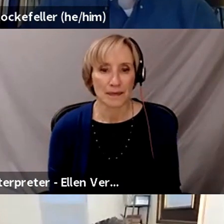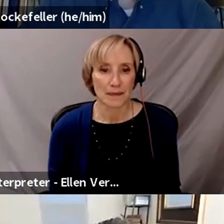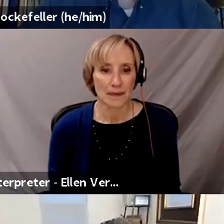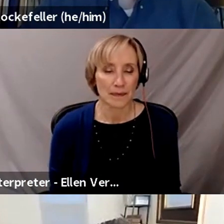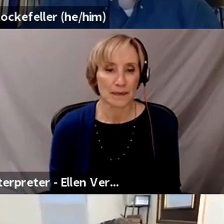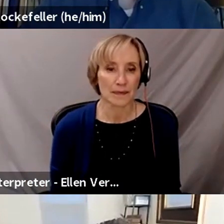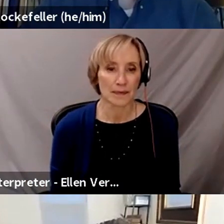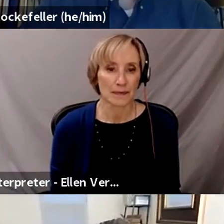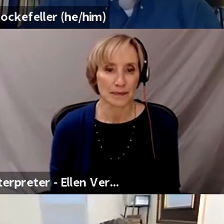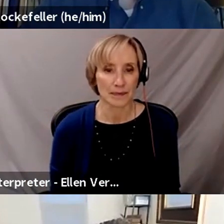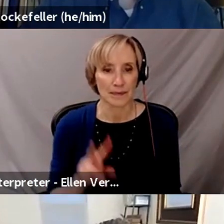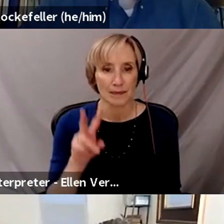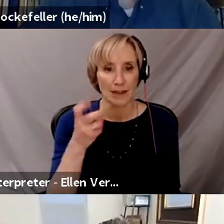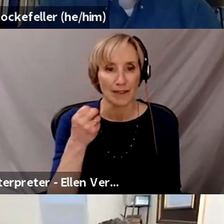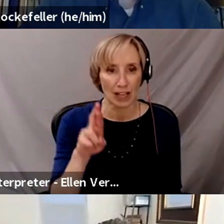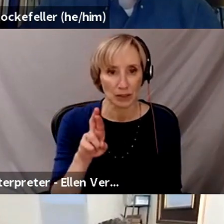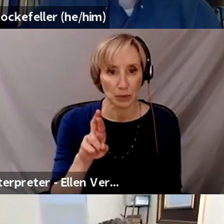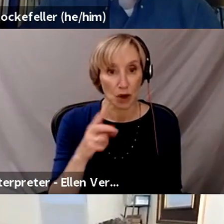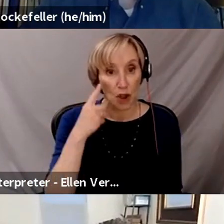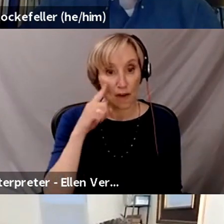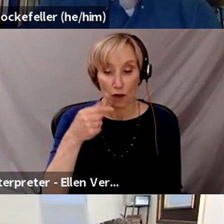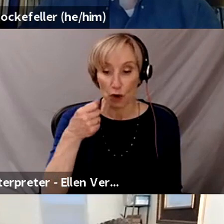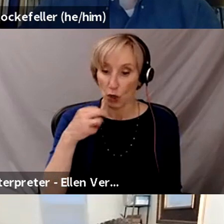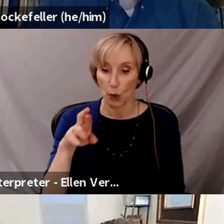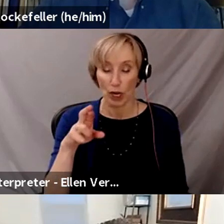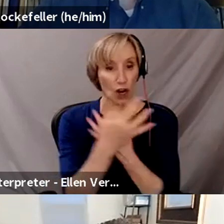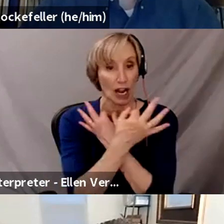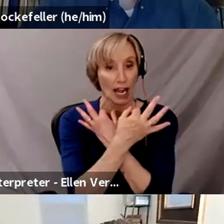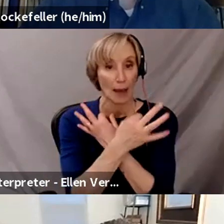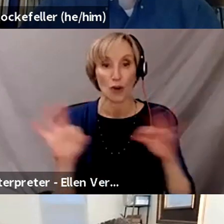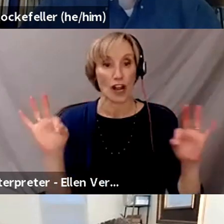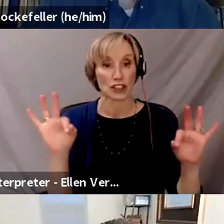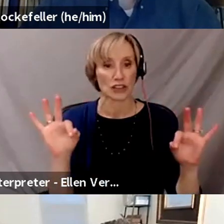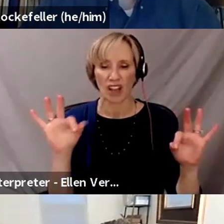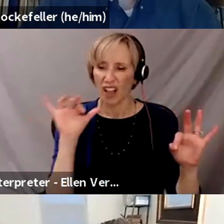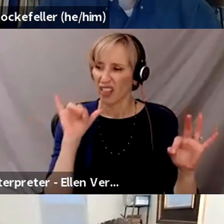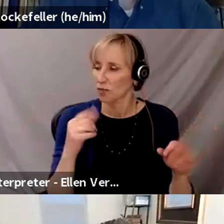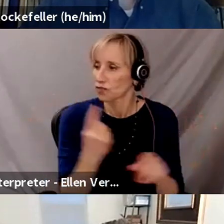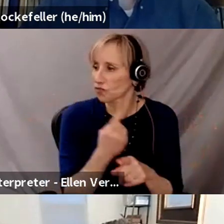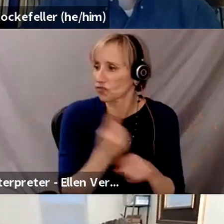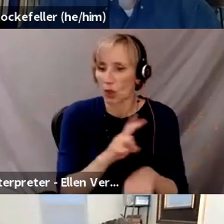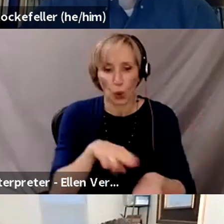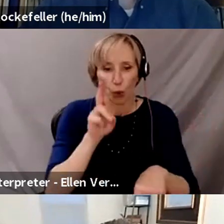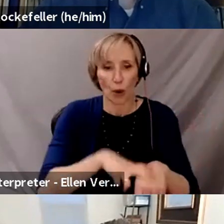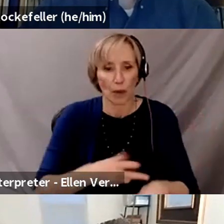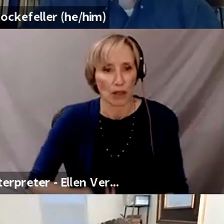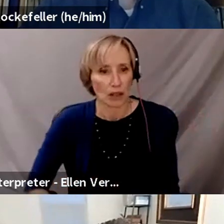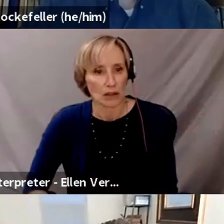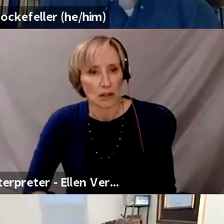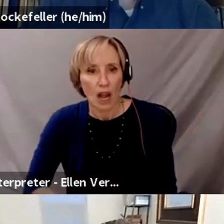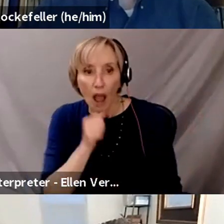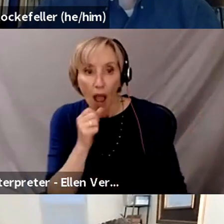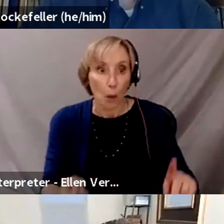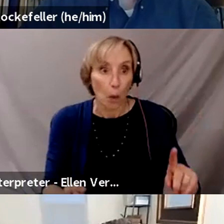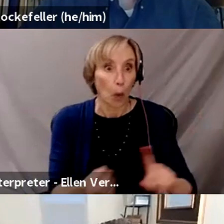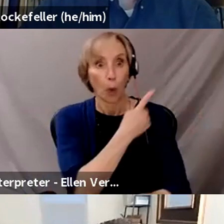I think, for queer liberation to not be such a radical concept, that's the kind of the theme I'm hearing, the fact that